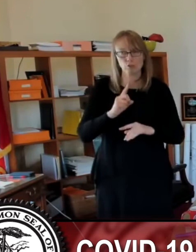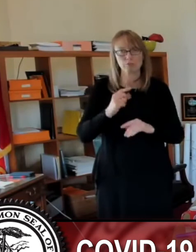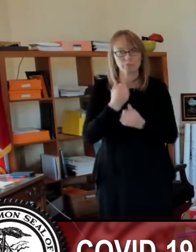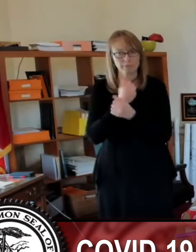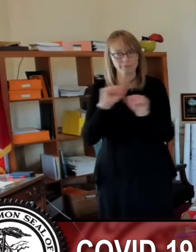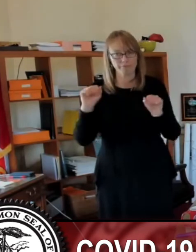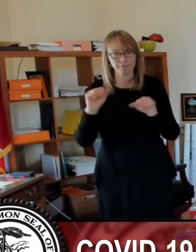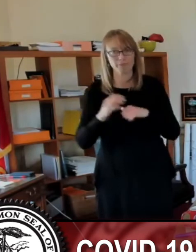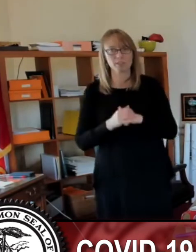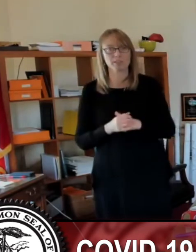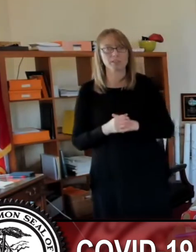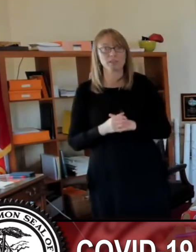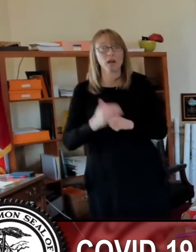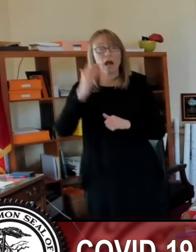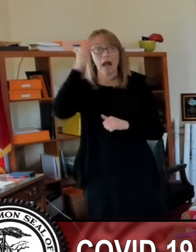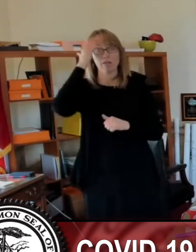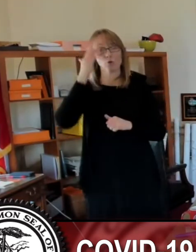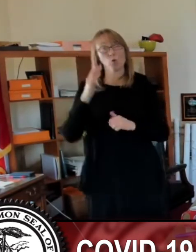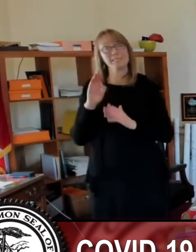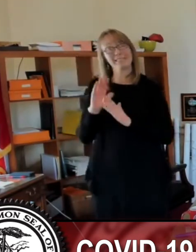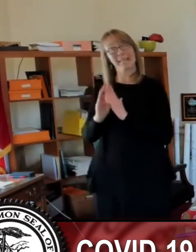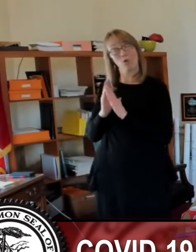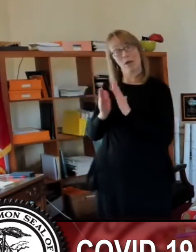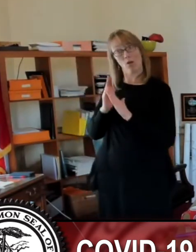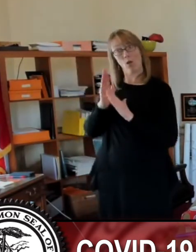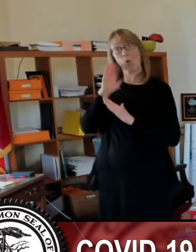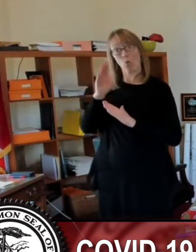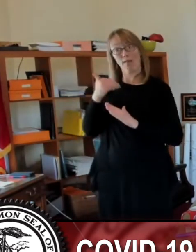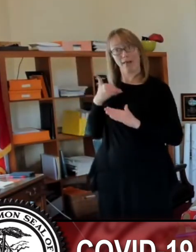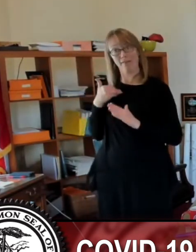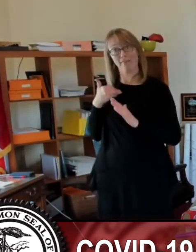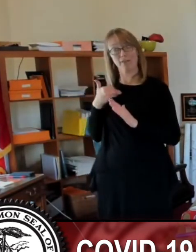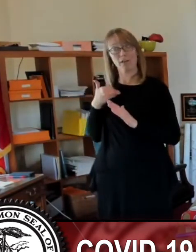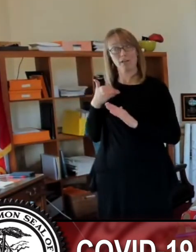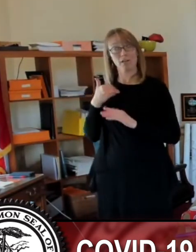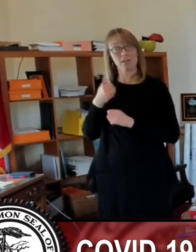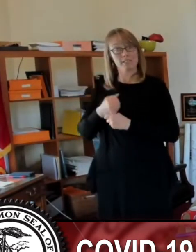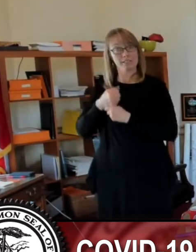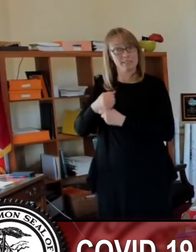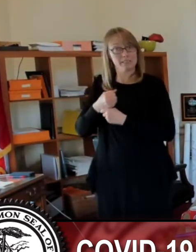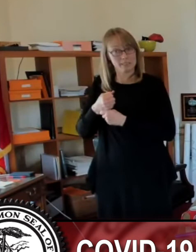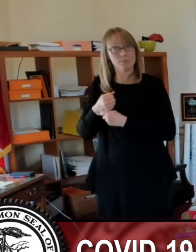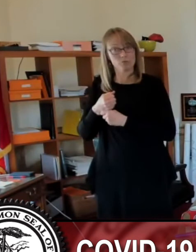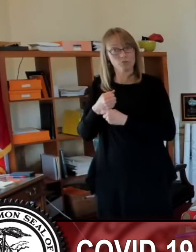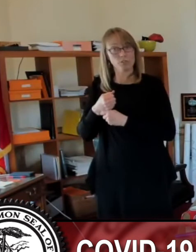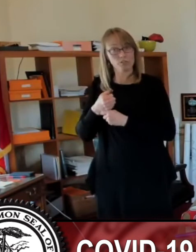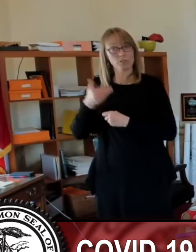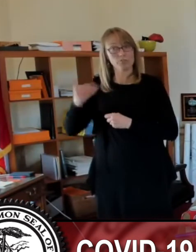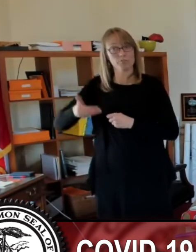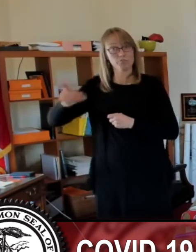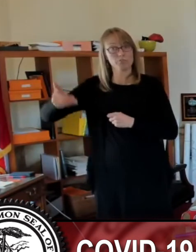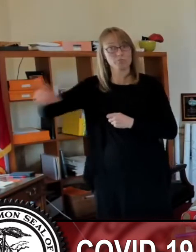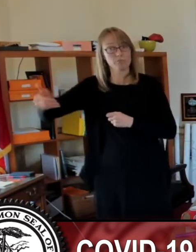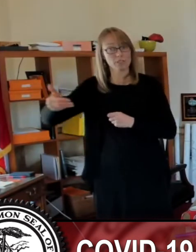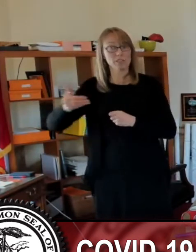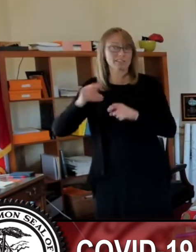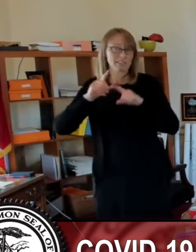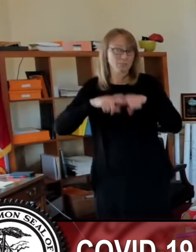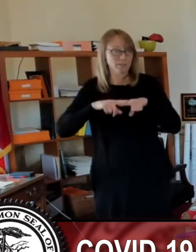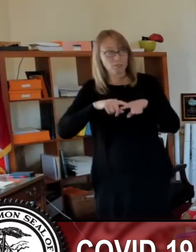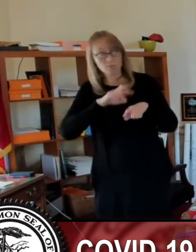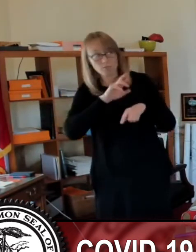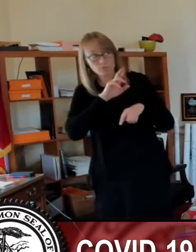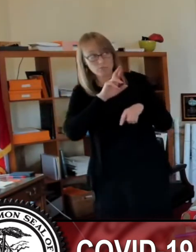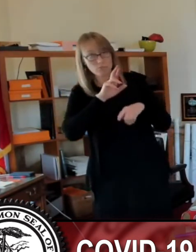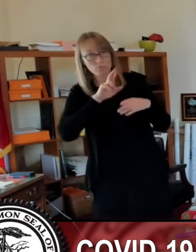evening, Wednesday, Thursday, and into the future, pending the results of the national